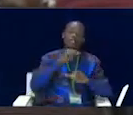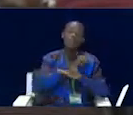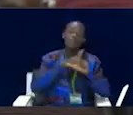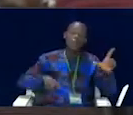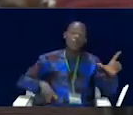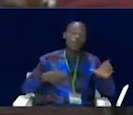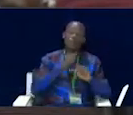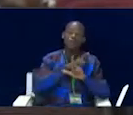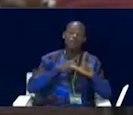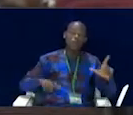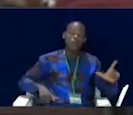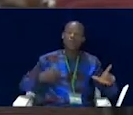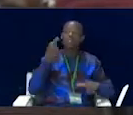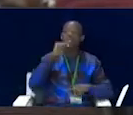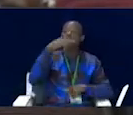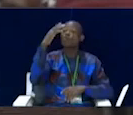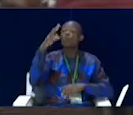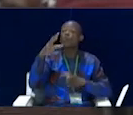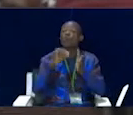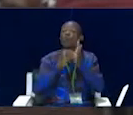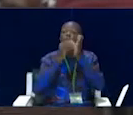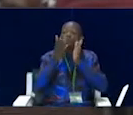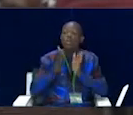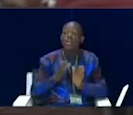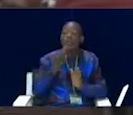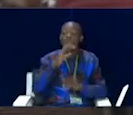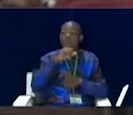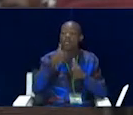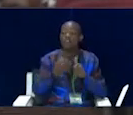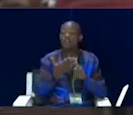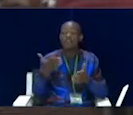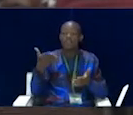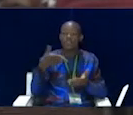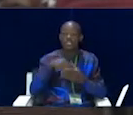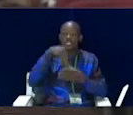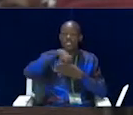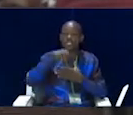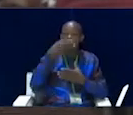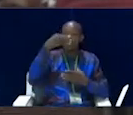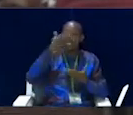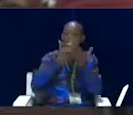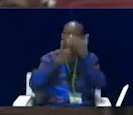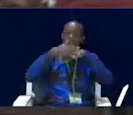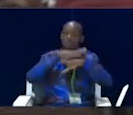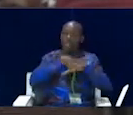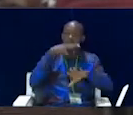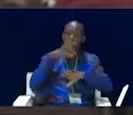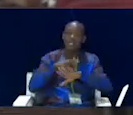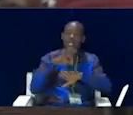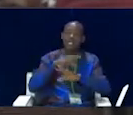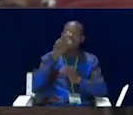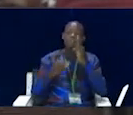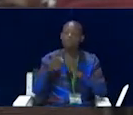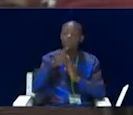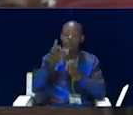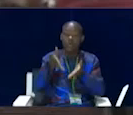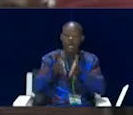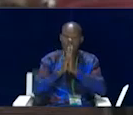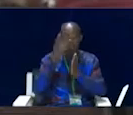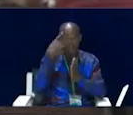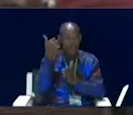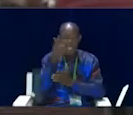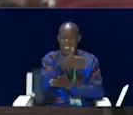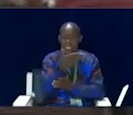Your Father is the owner of all things in heaven and on earth. If He said it, if you ask anything in His name, He will do it.